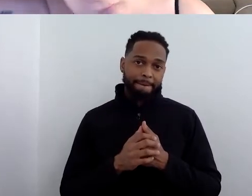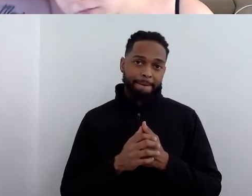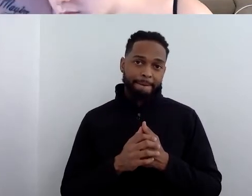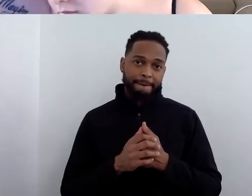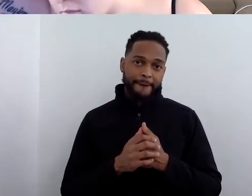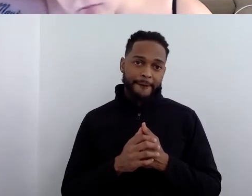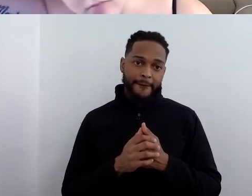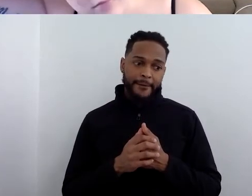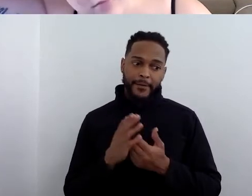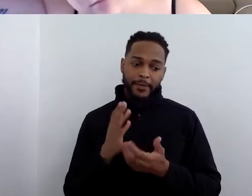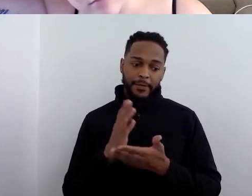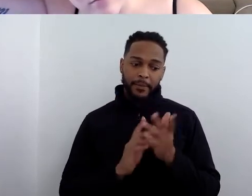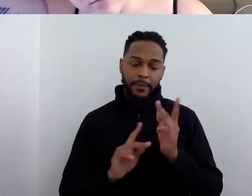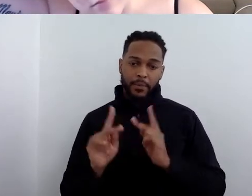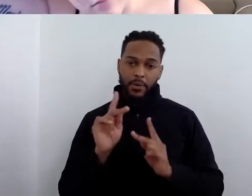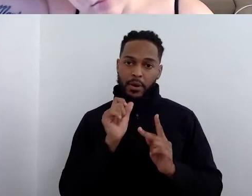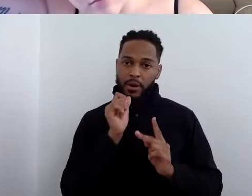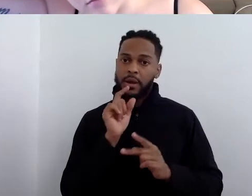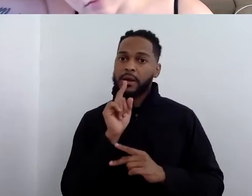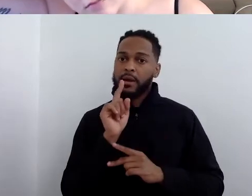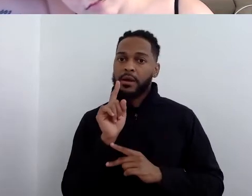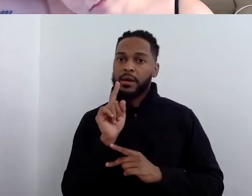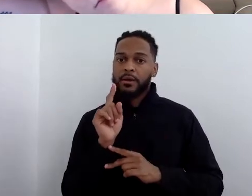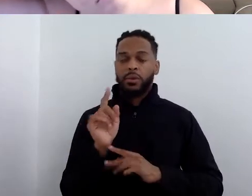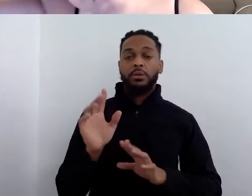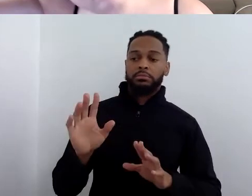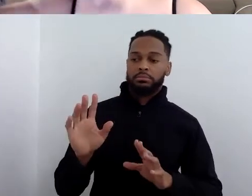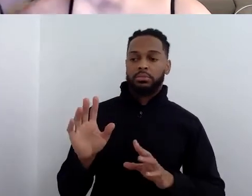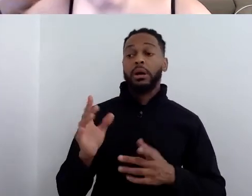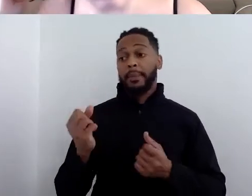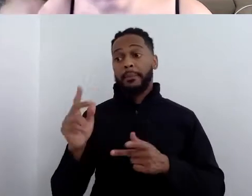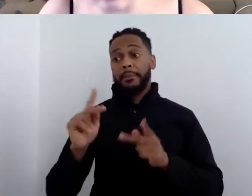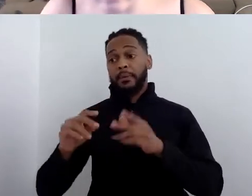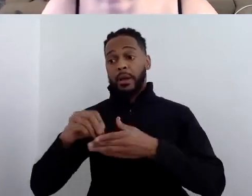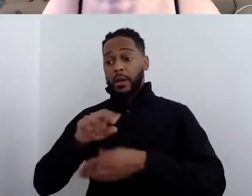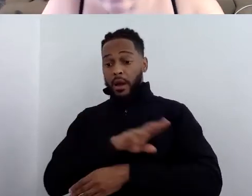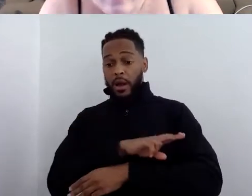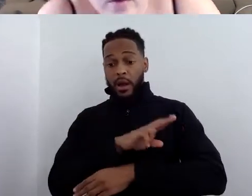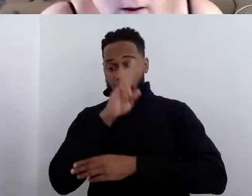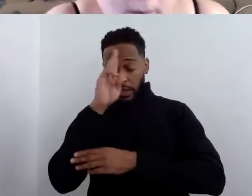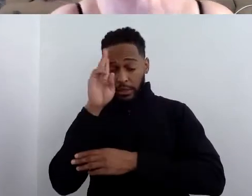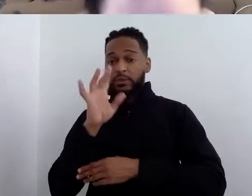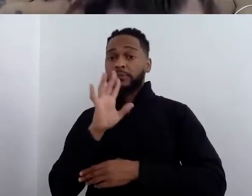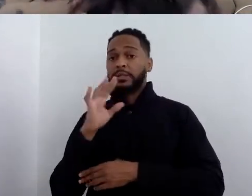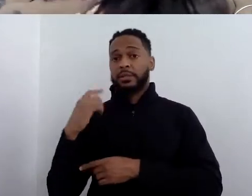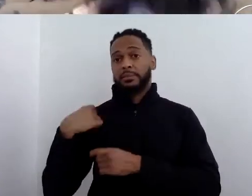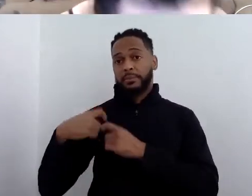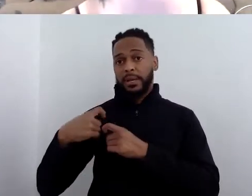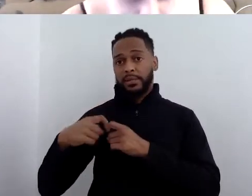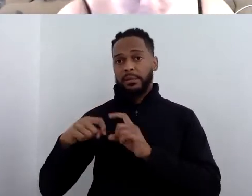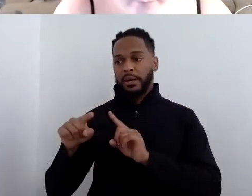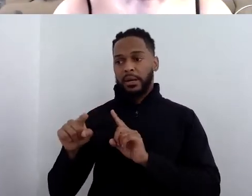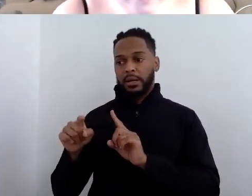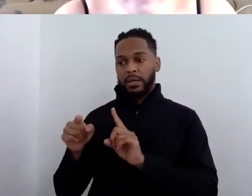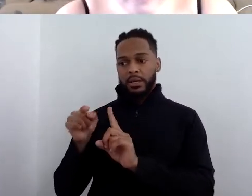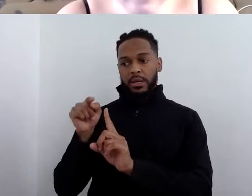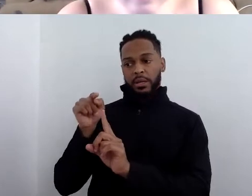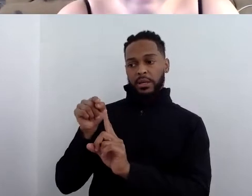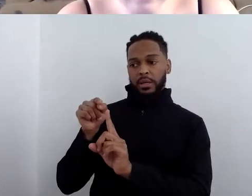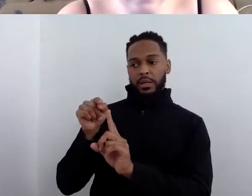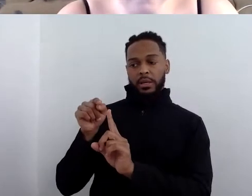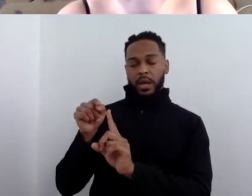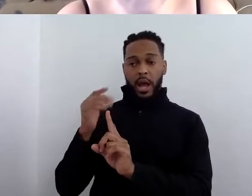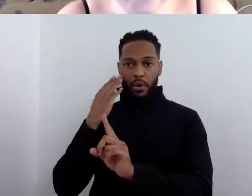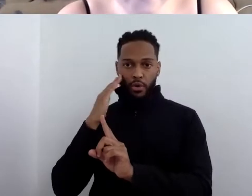official interpreters. Like say, a lot of people in the hospital speak Spanish, so you know, it should be fine if you don't speak English. But you know, I don't